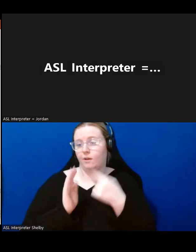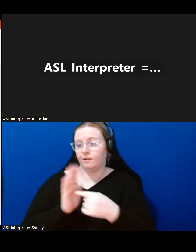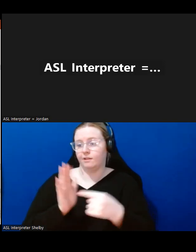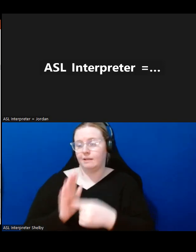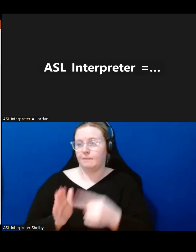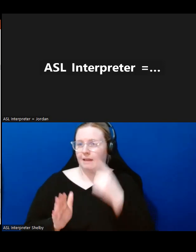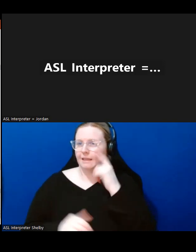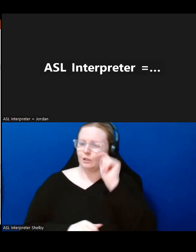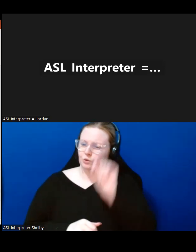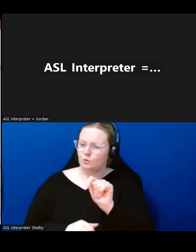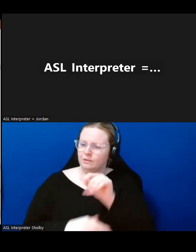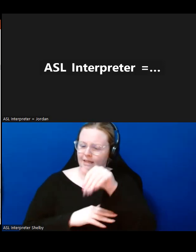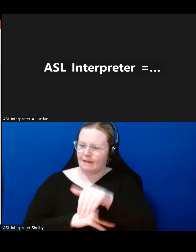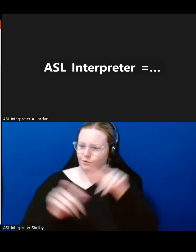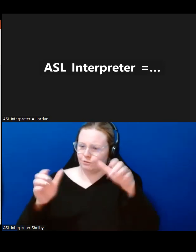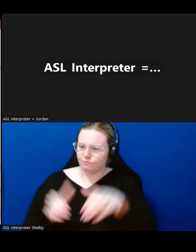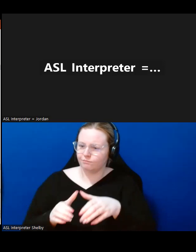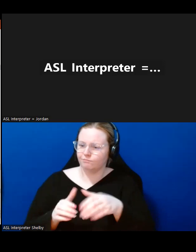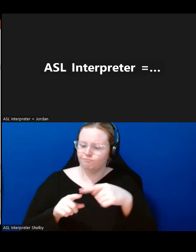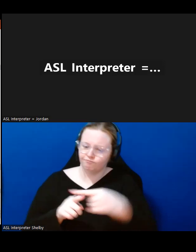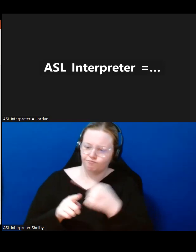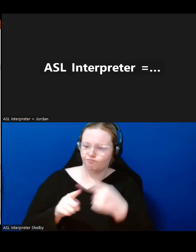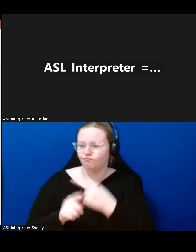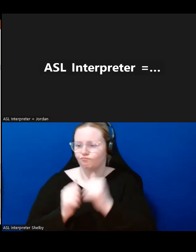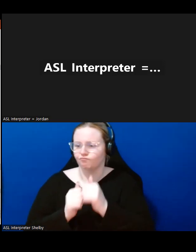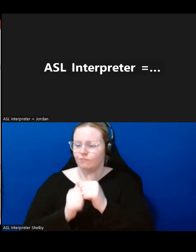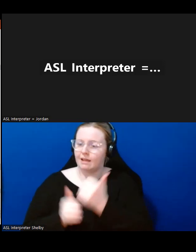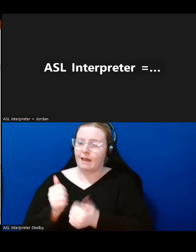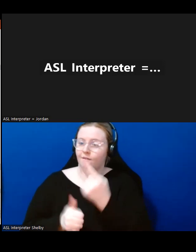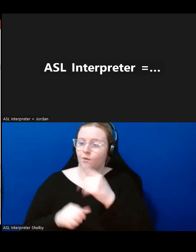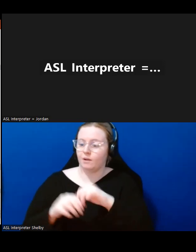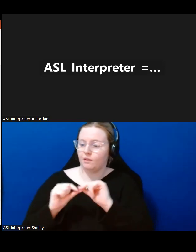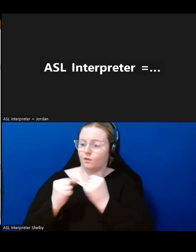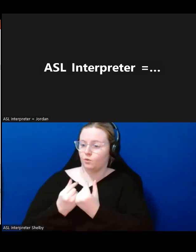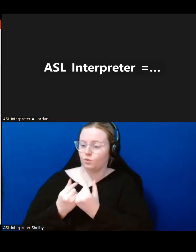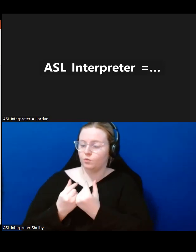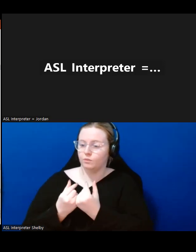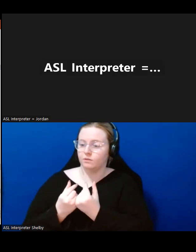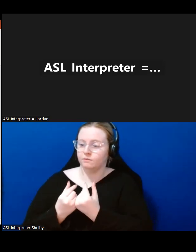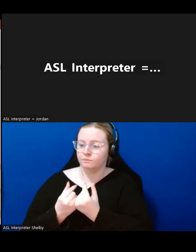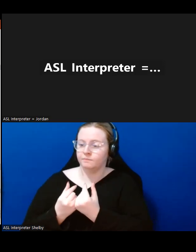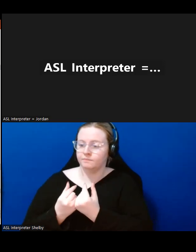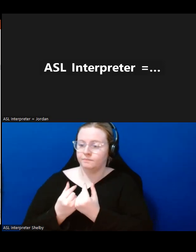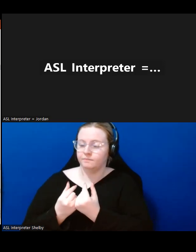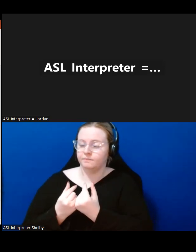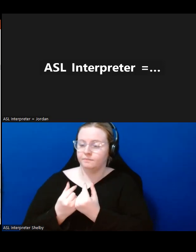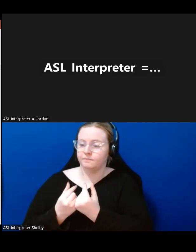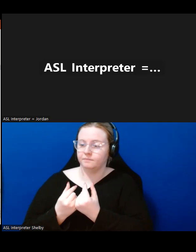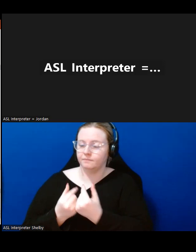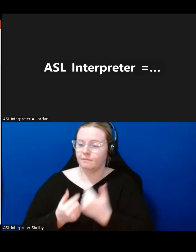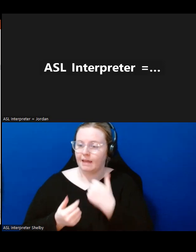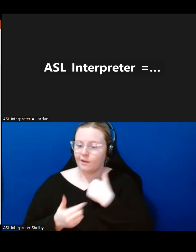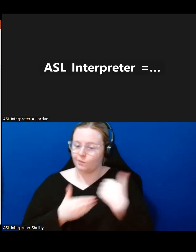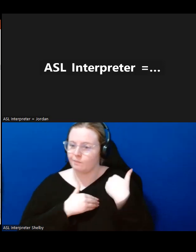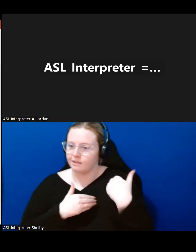Tuesday afternoon and knit, and everybody in the group kind of had a little job from, getting the center